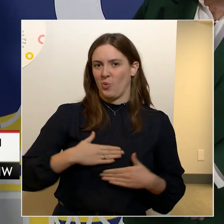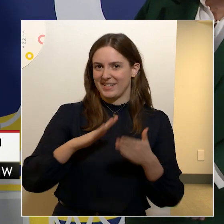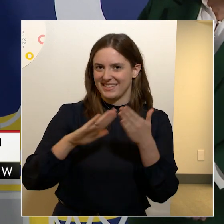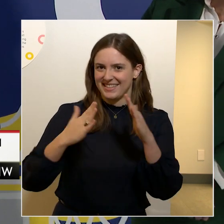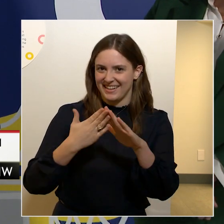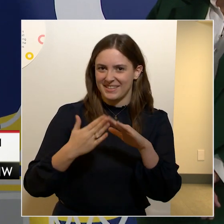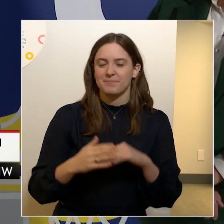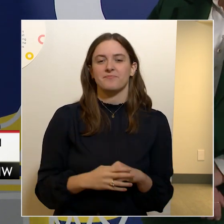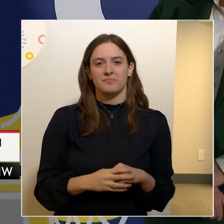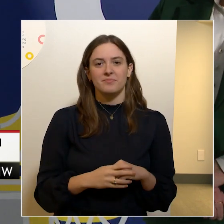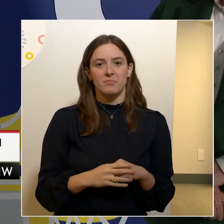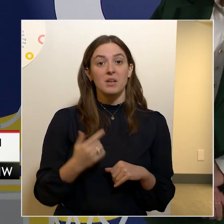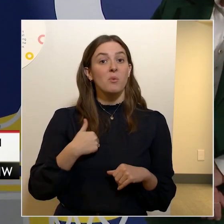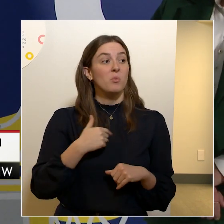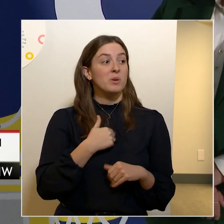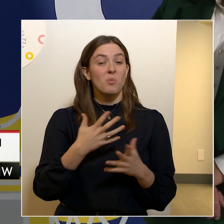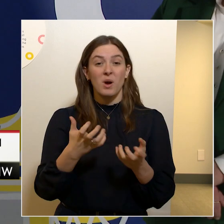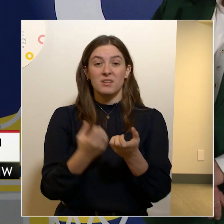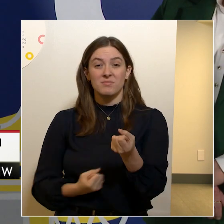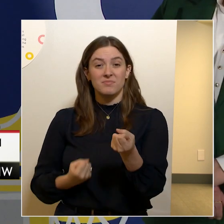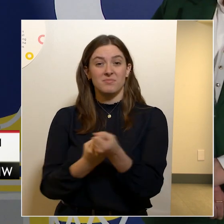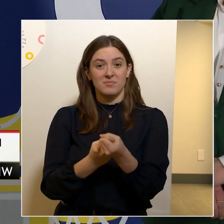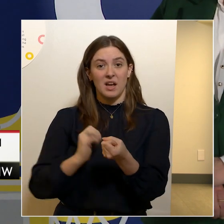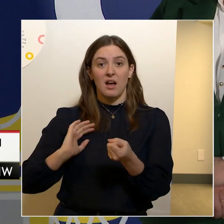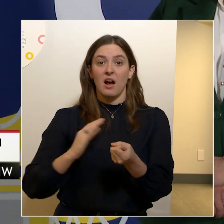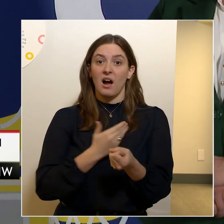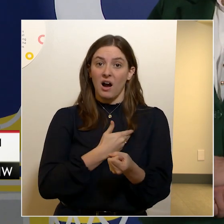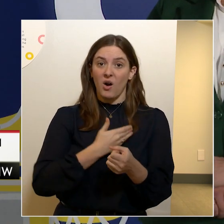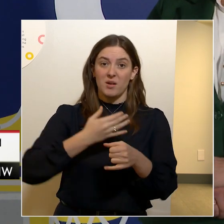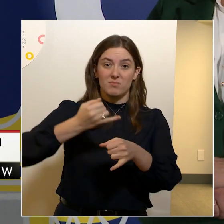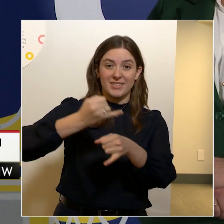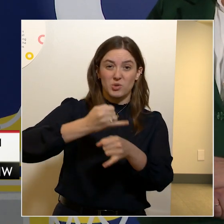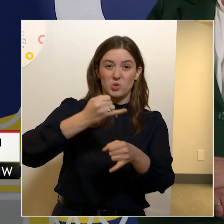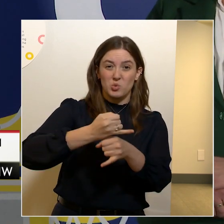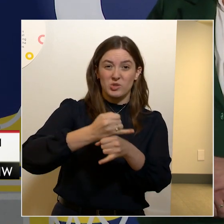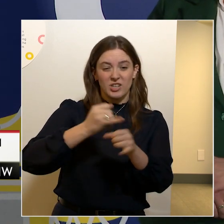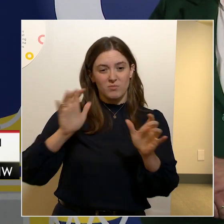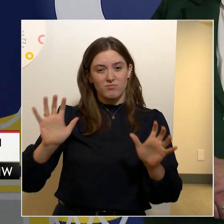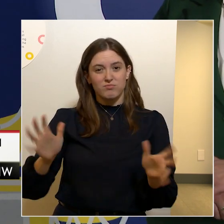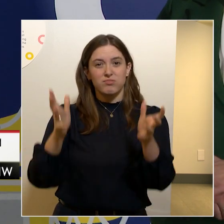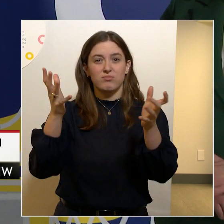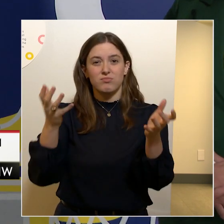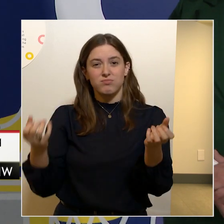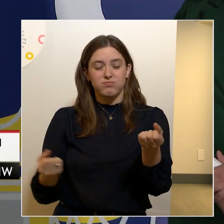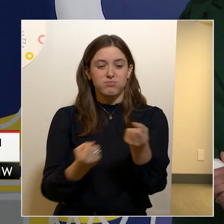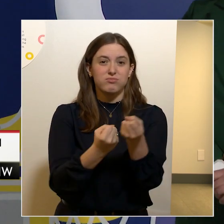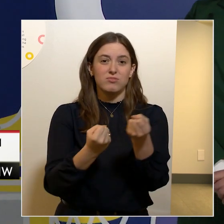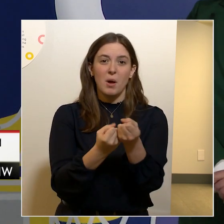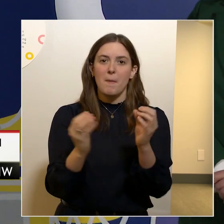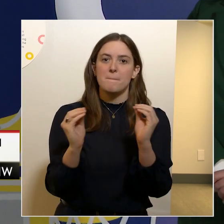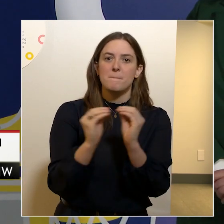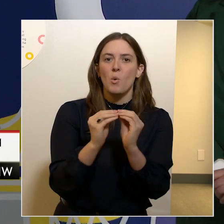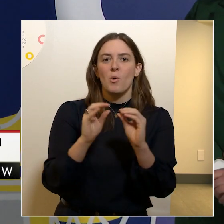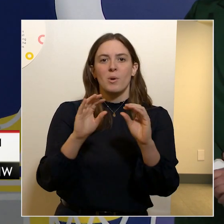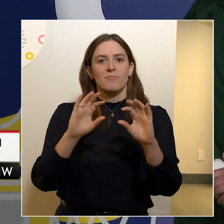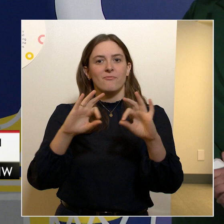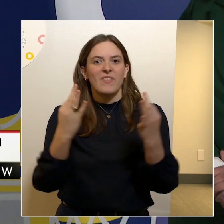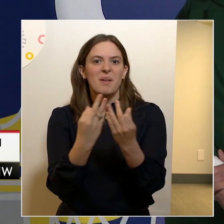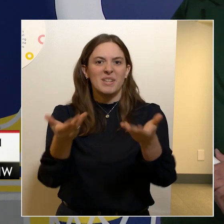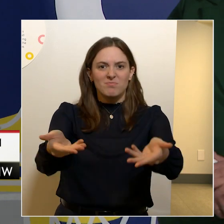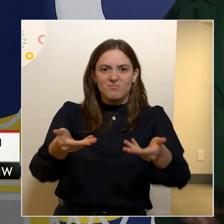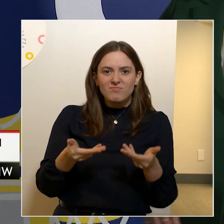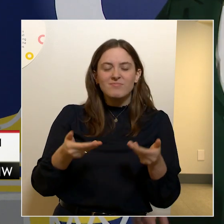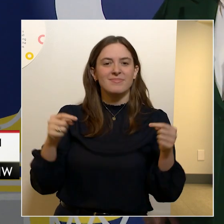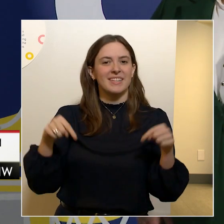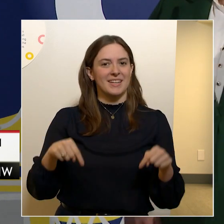we want to be supportive of our institutions and making them even more family friendly. And that's why